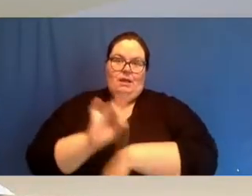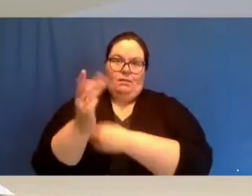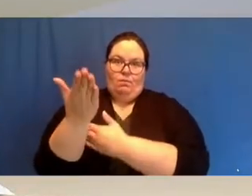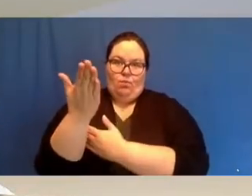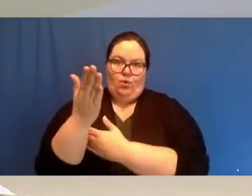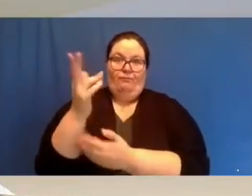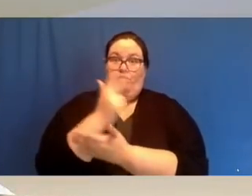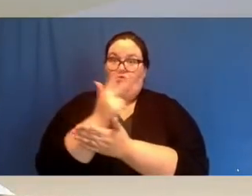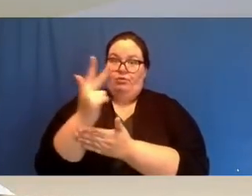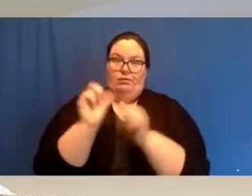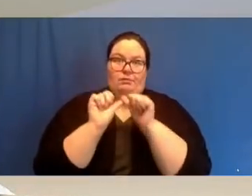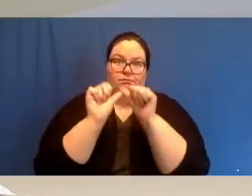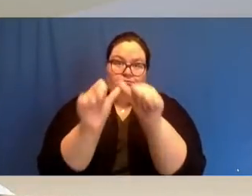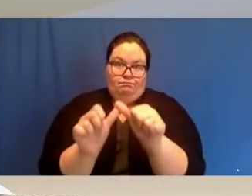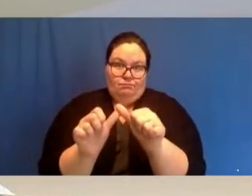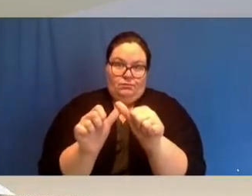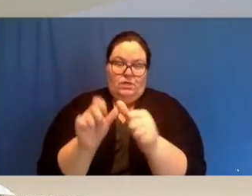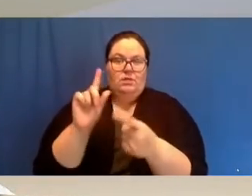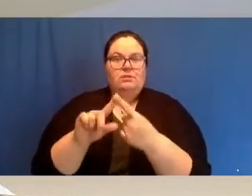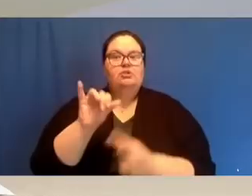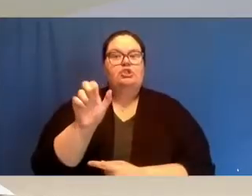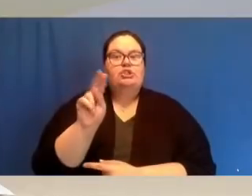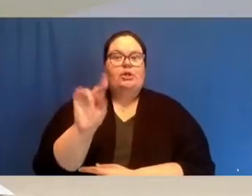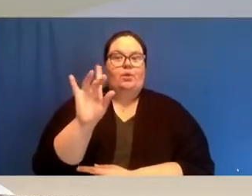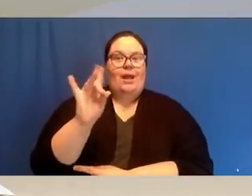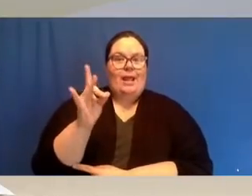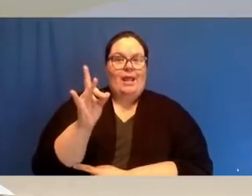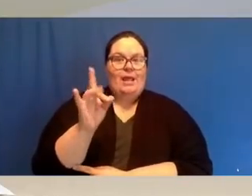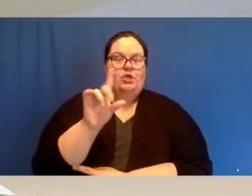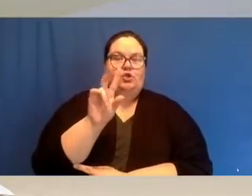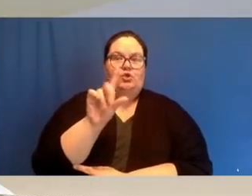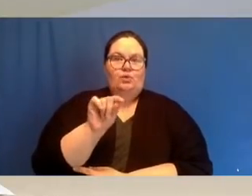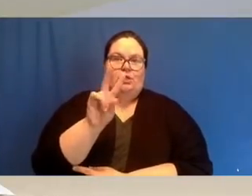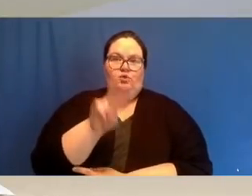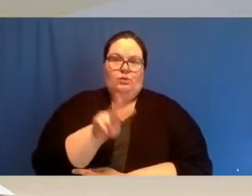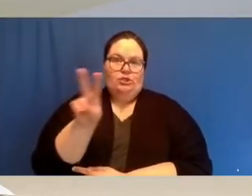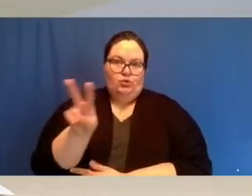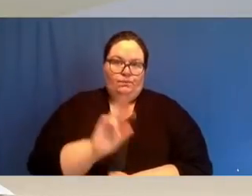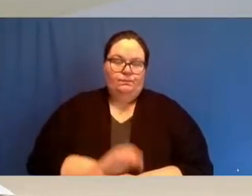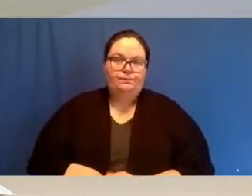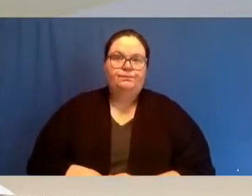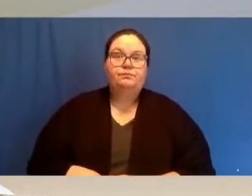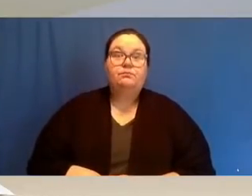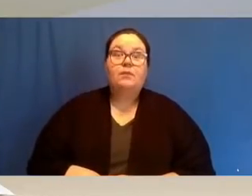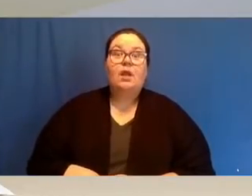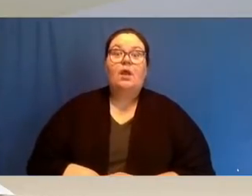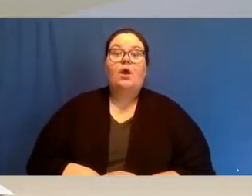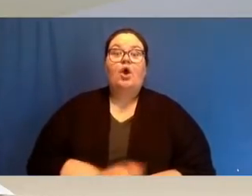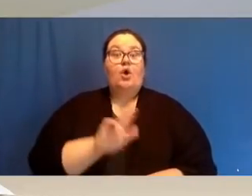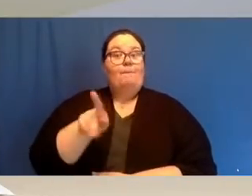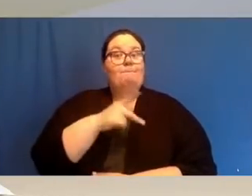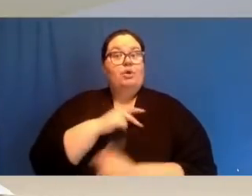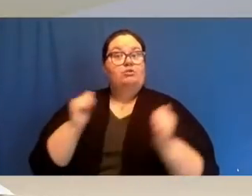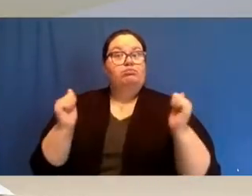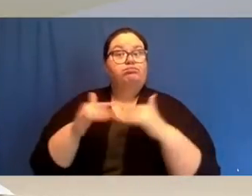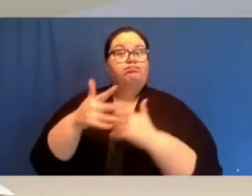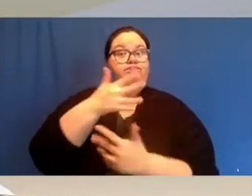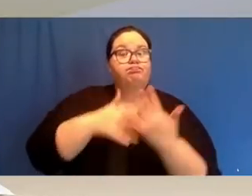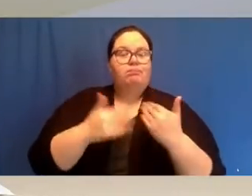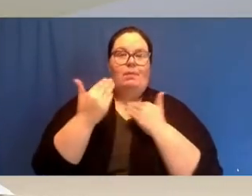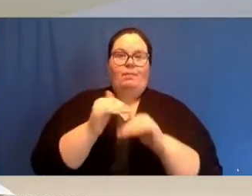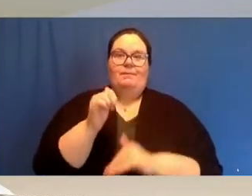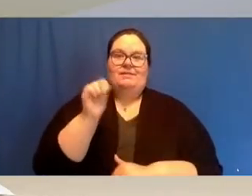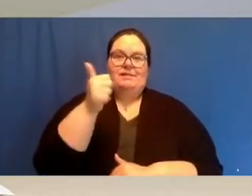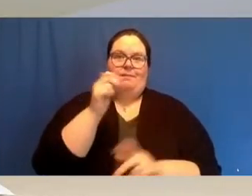3-week period until January 8th, 2022. Personal gatherings are limited to 10 people plus